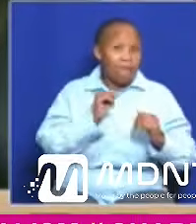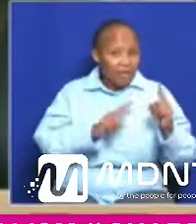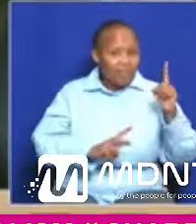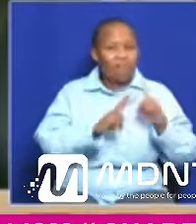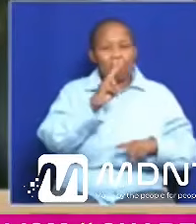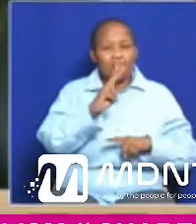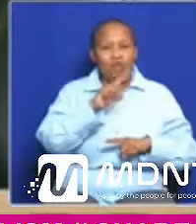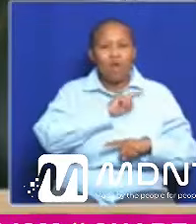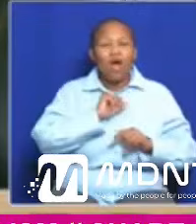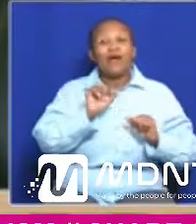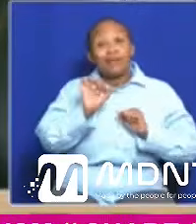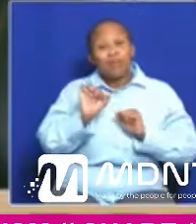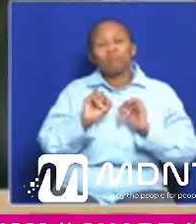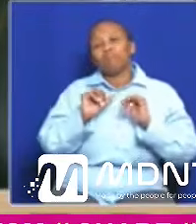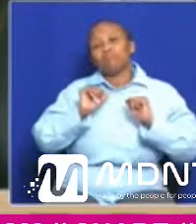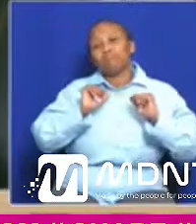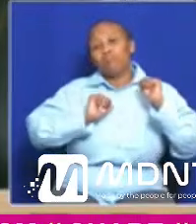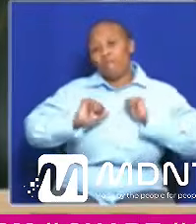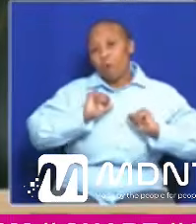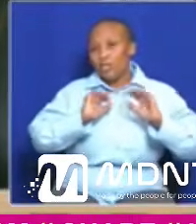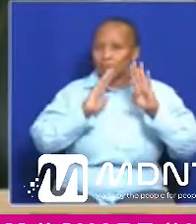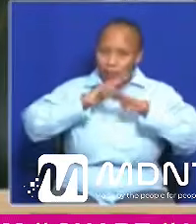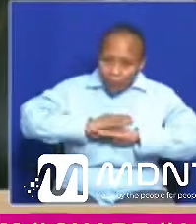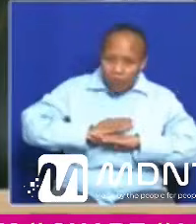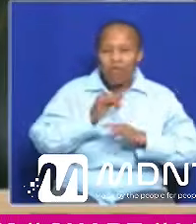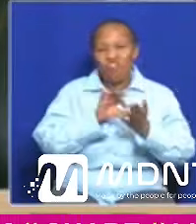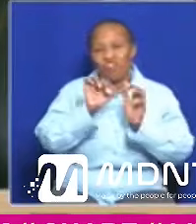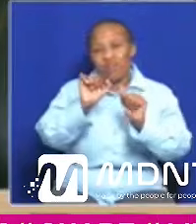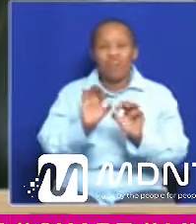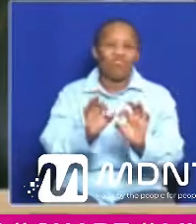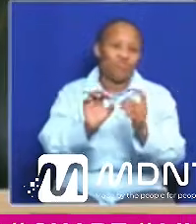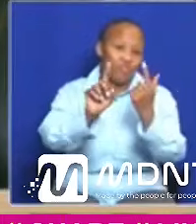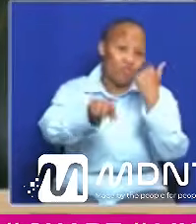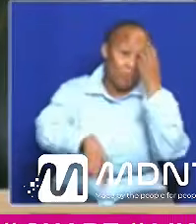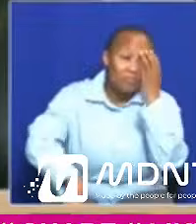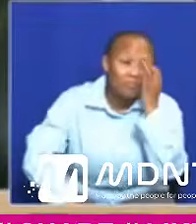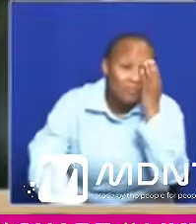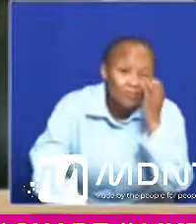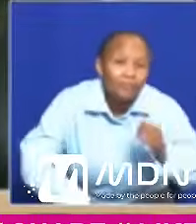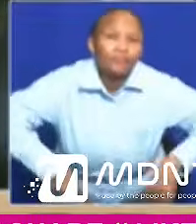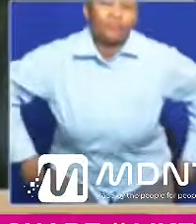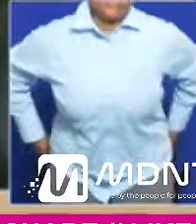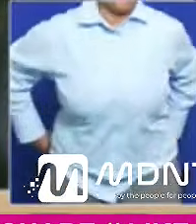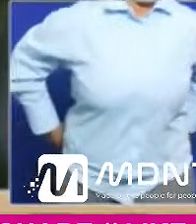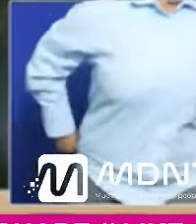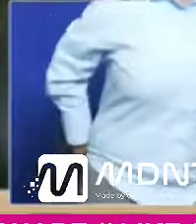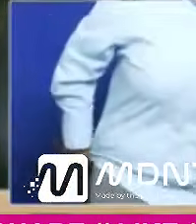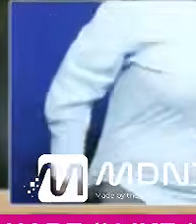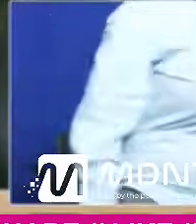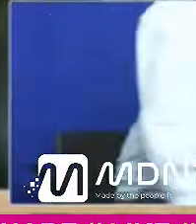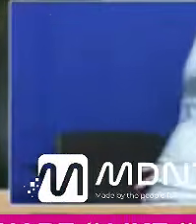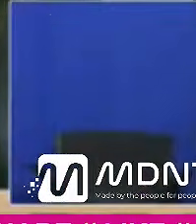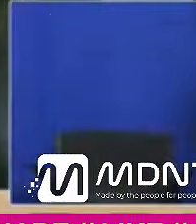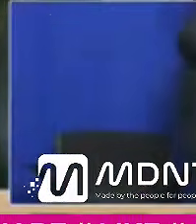your obligations under the contract. Do you get that? And then Mr. Van Wyck's